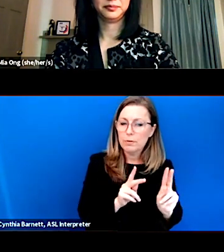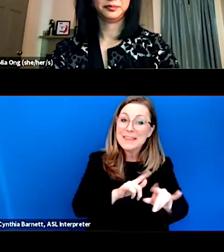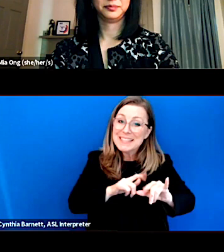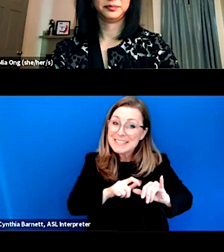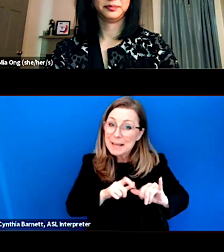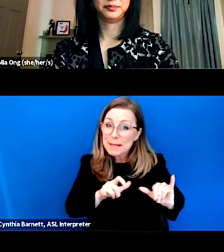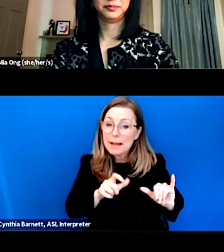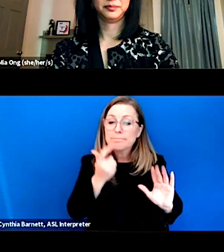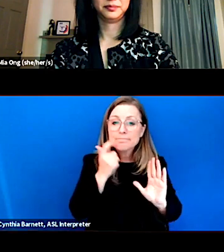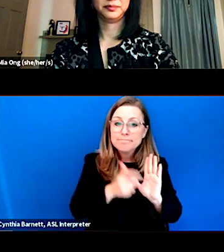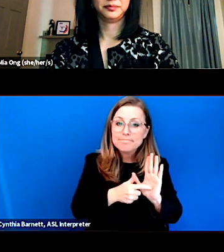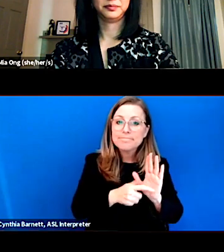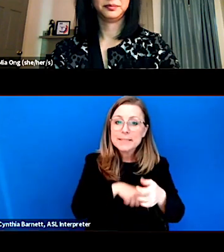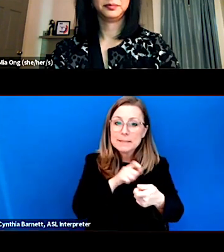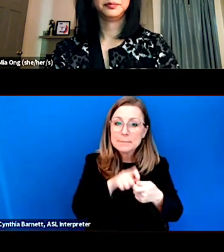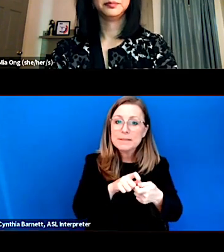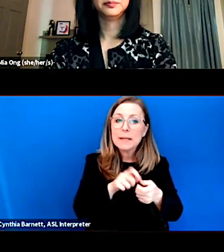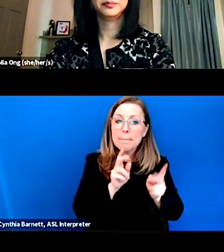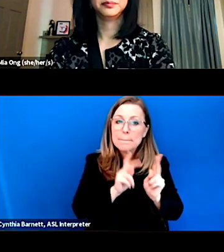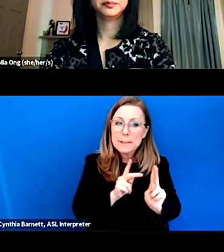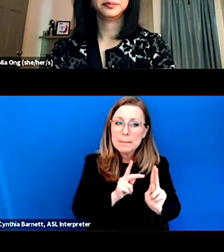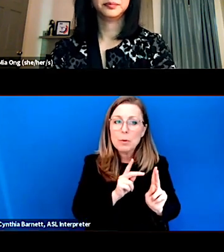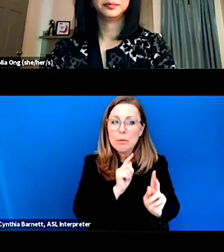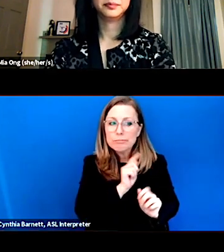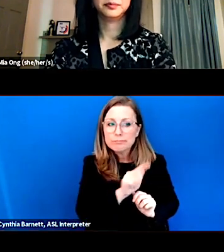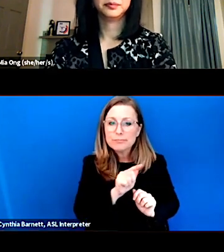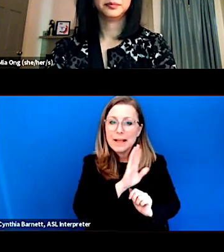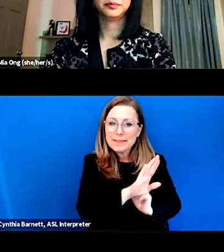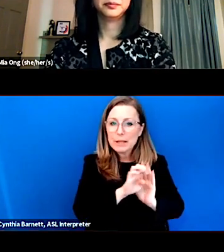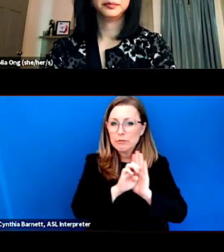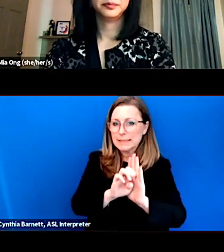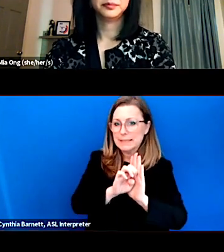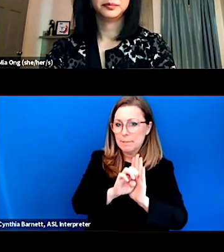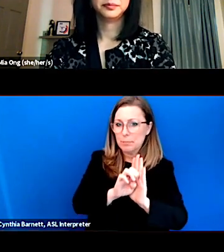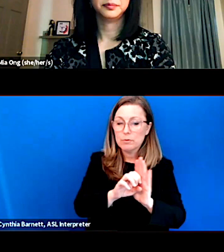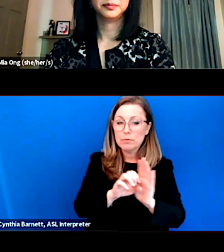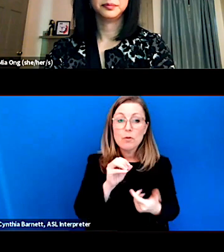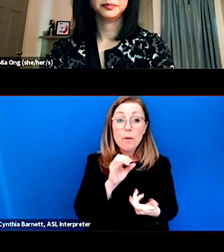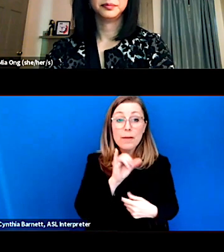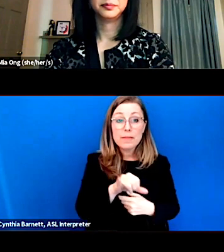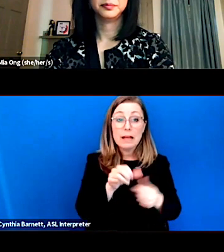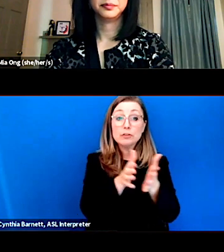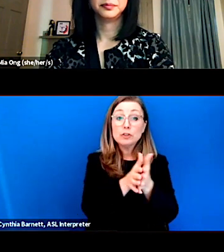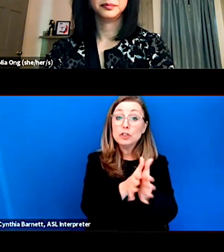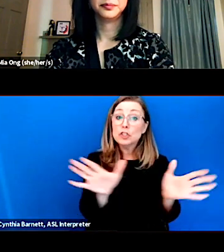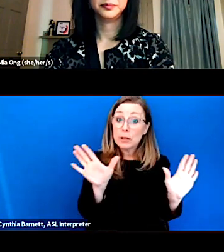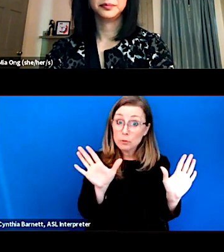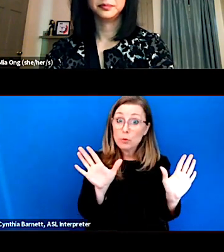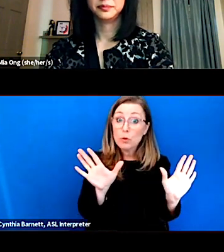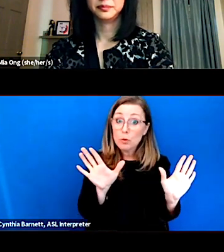will show how that more general finding expresses itself through